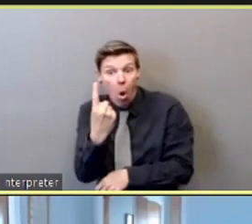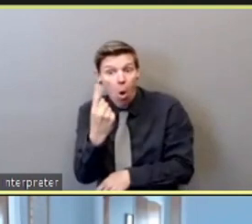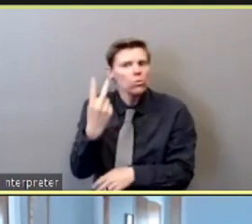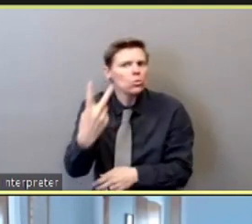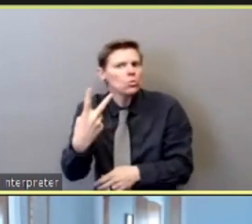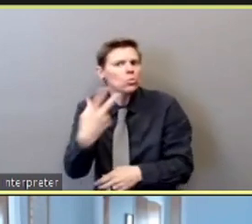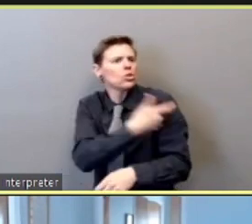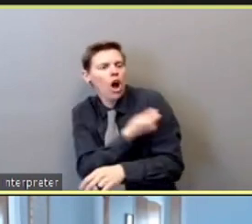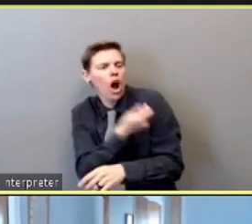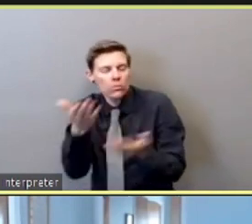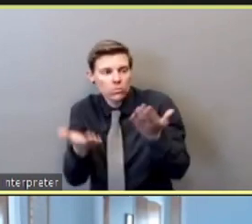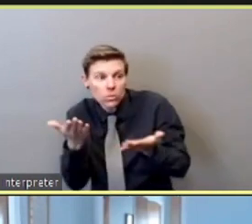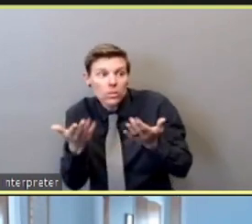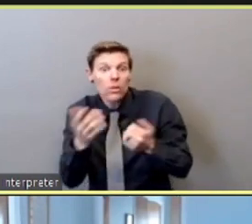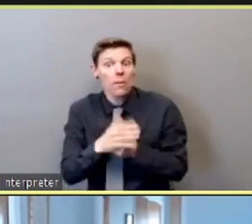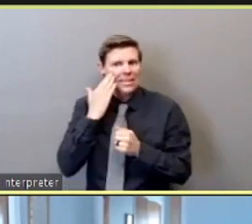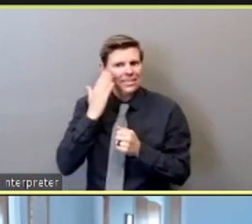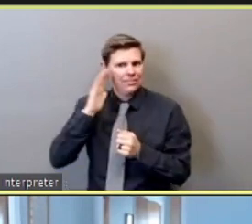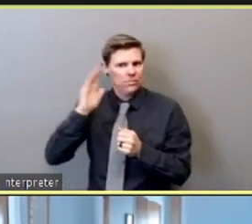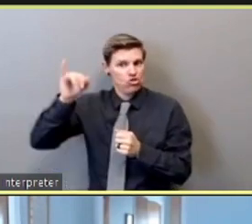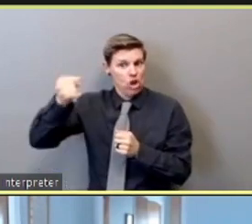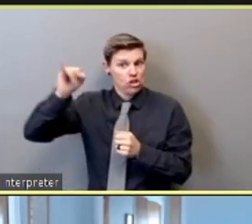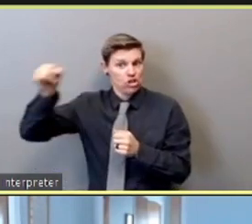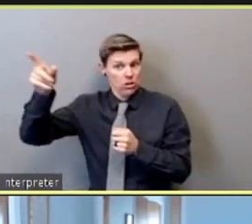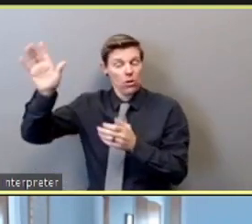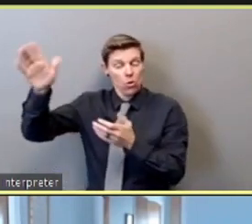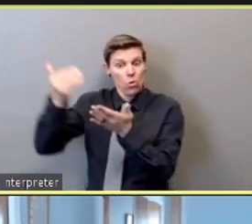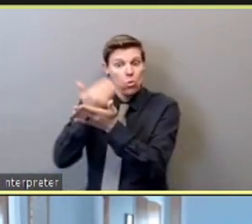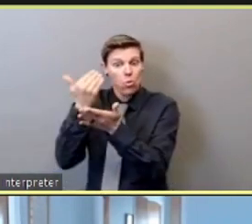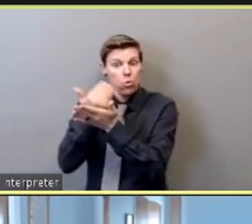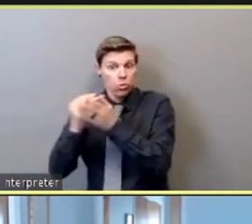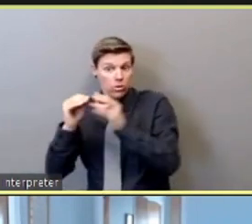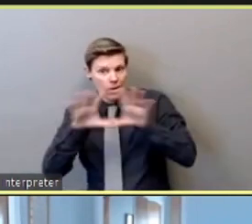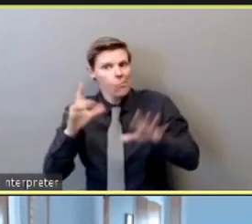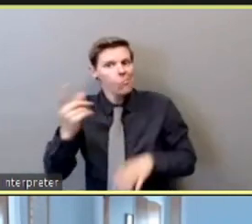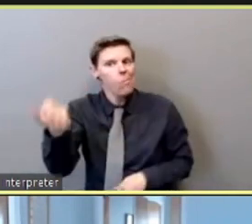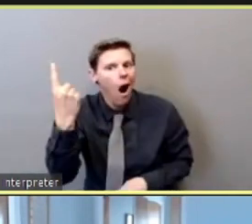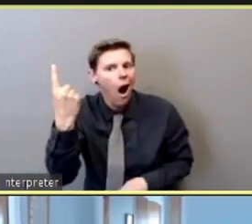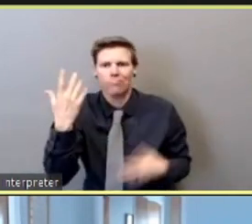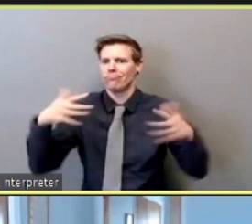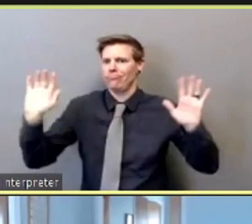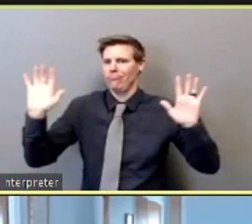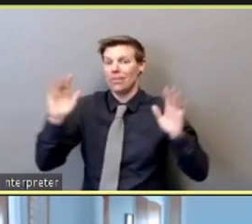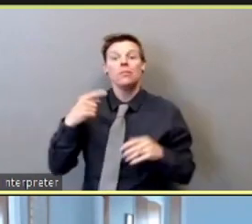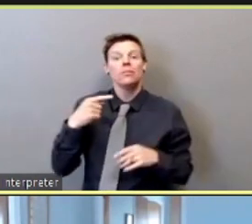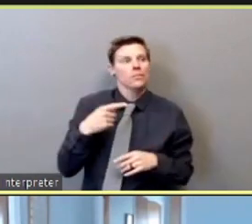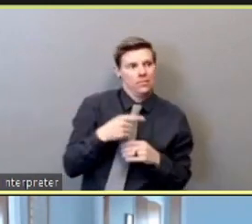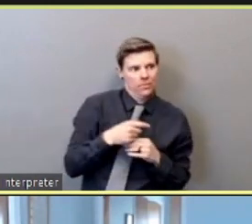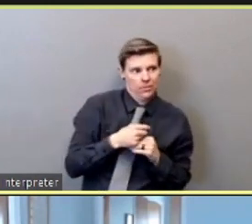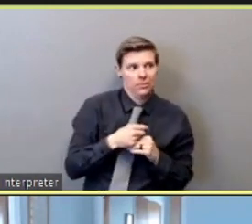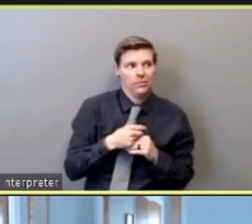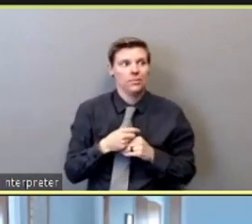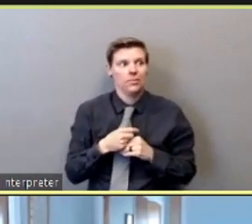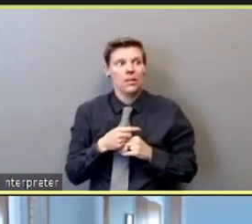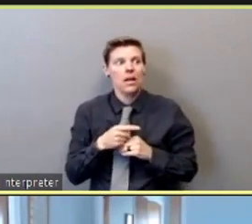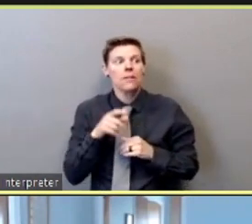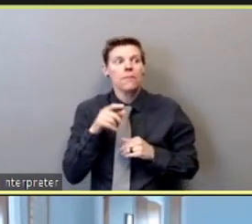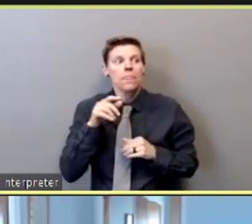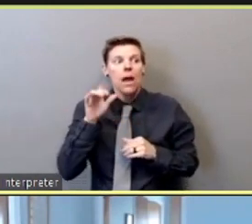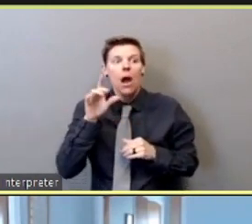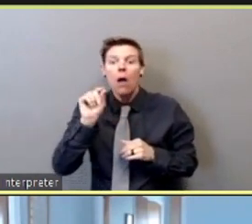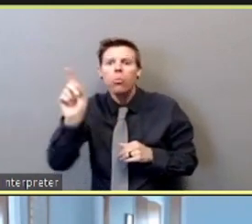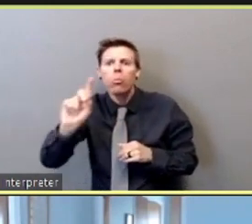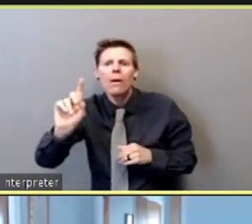dose of J&J. It will include the name of the healthcare professional who administered the vaccine or the clinic location.